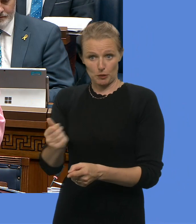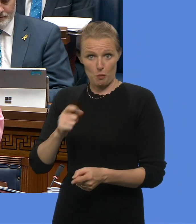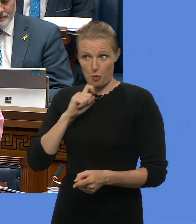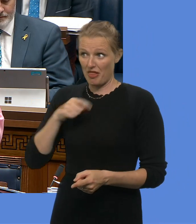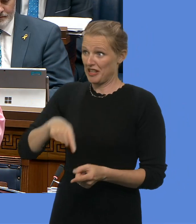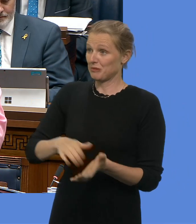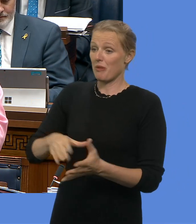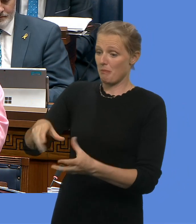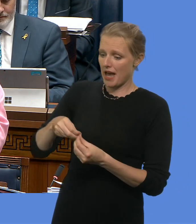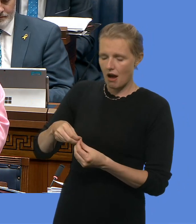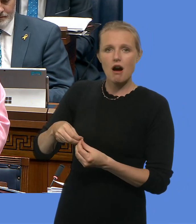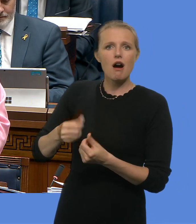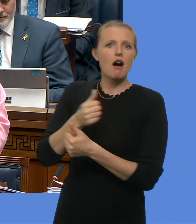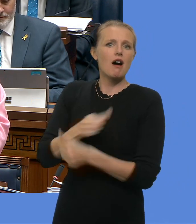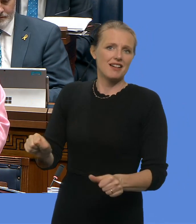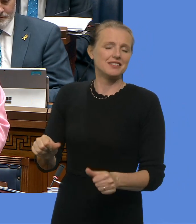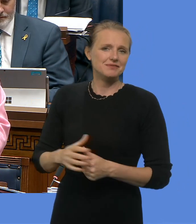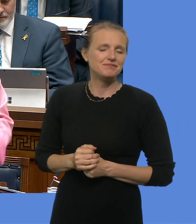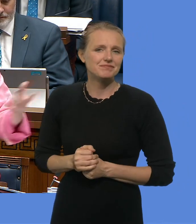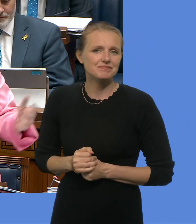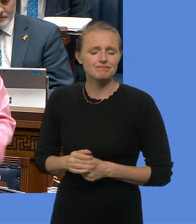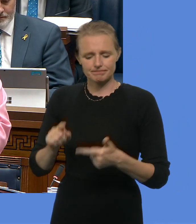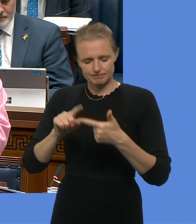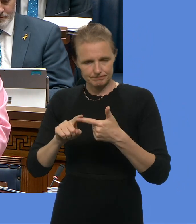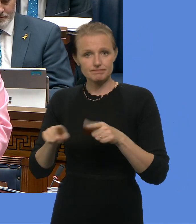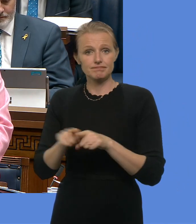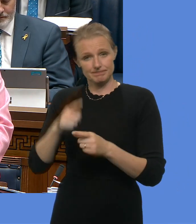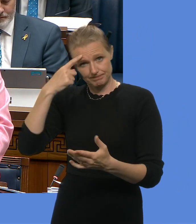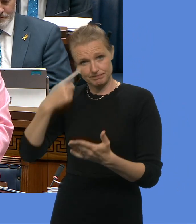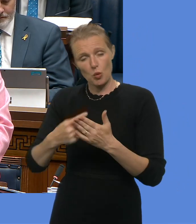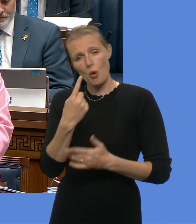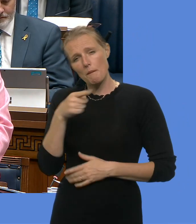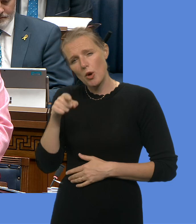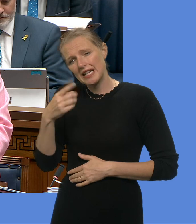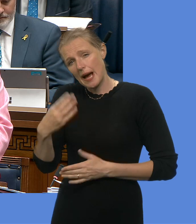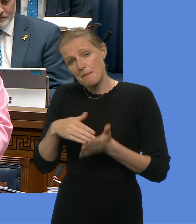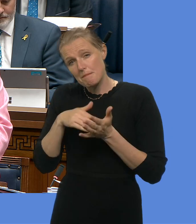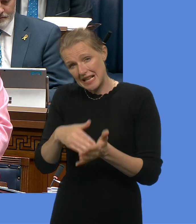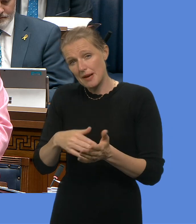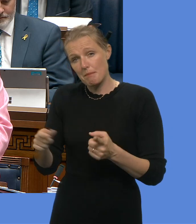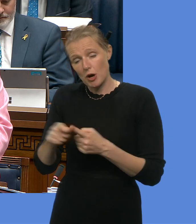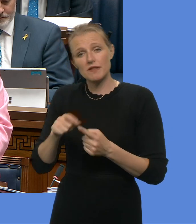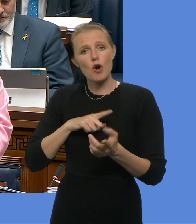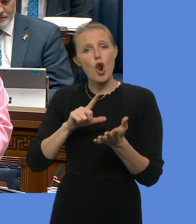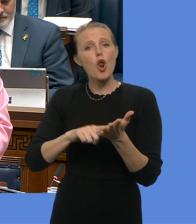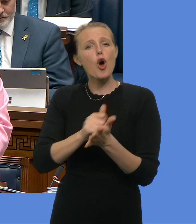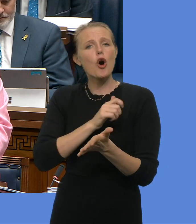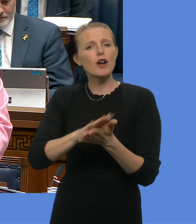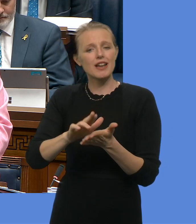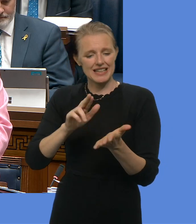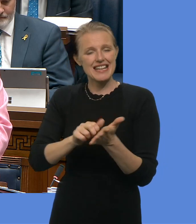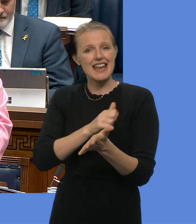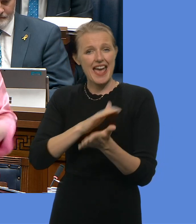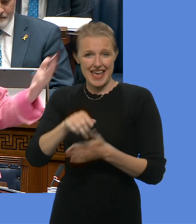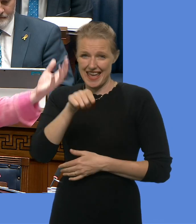month's pay as well. We have made decisions in terms of ring fencing, £1.9 million for Loughney and immediate interventions.